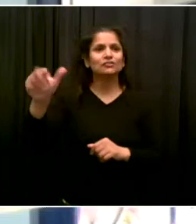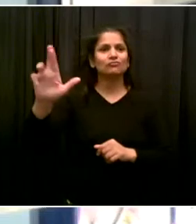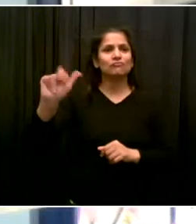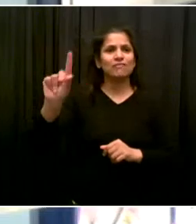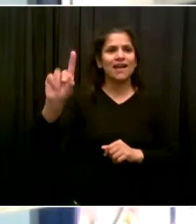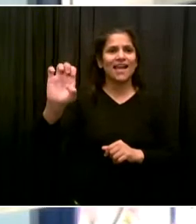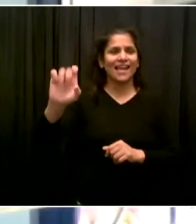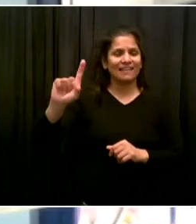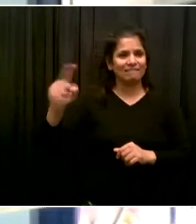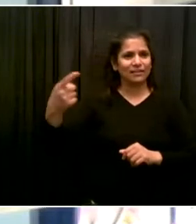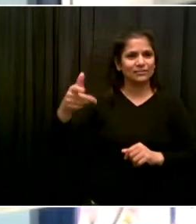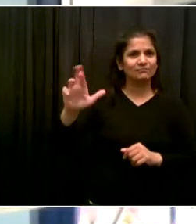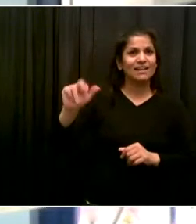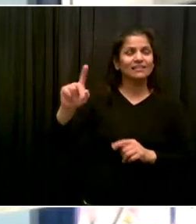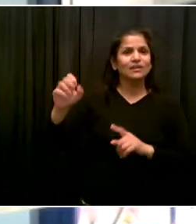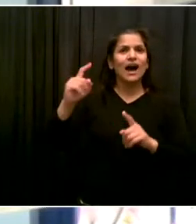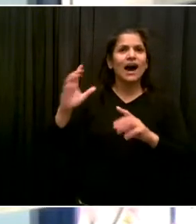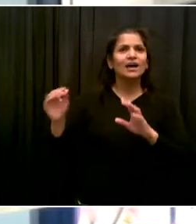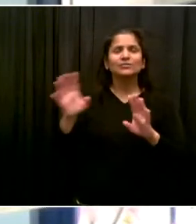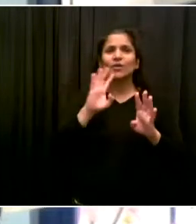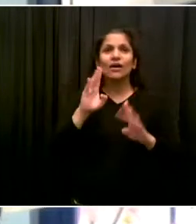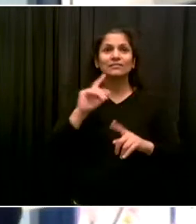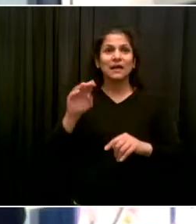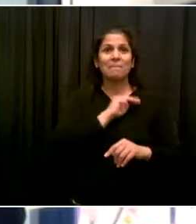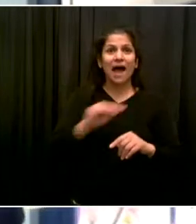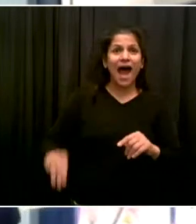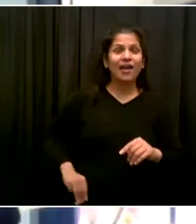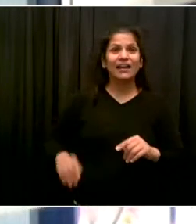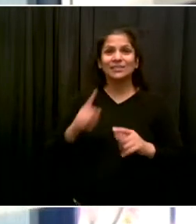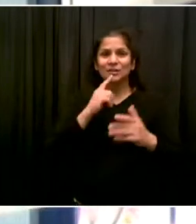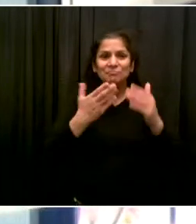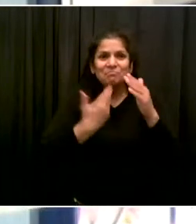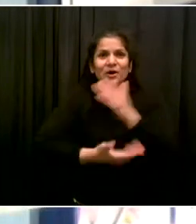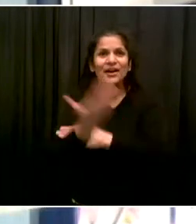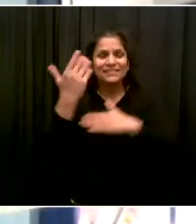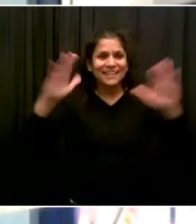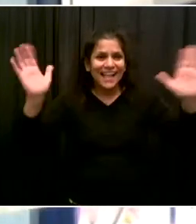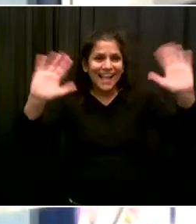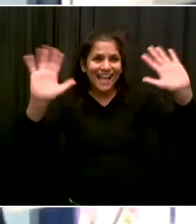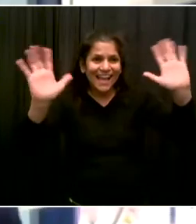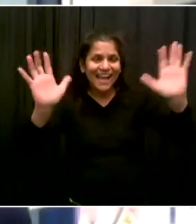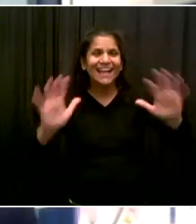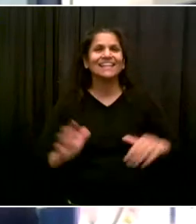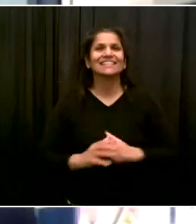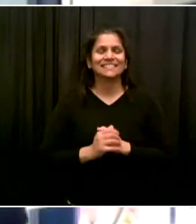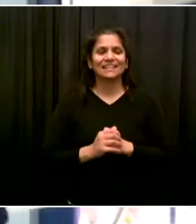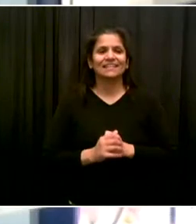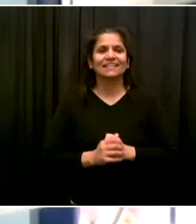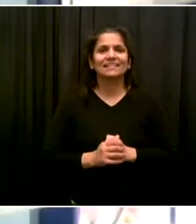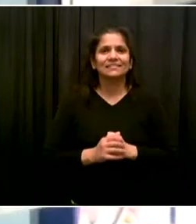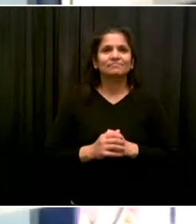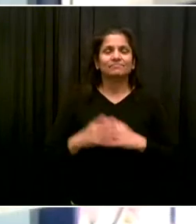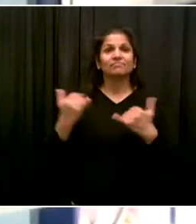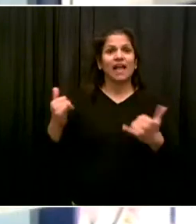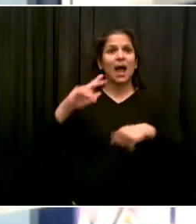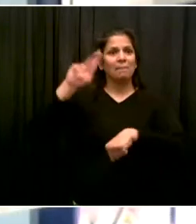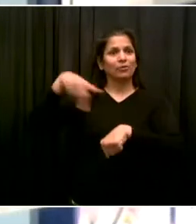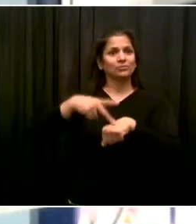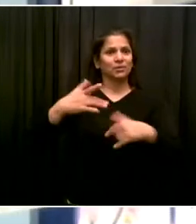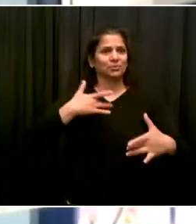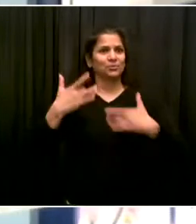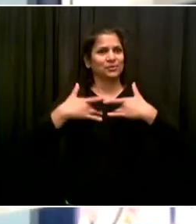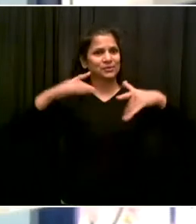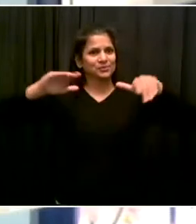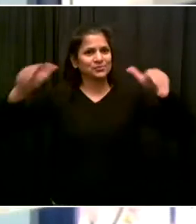morning, everybody. You got a great group there, Principal. Yeah, they're excited. My name is Luis Torres, and I'm the